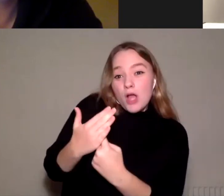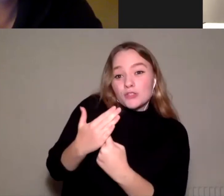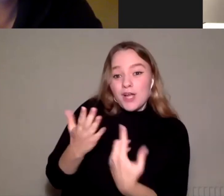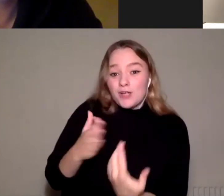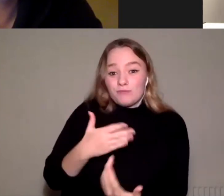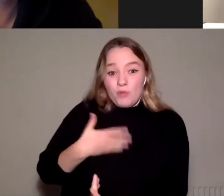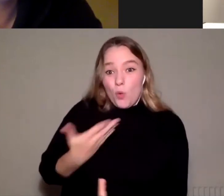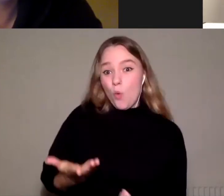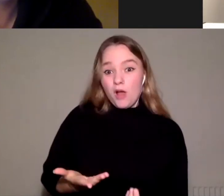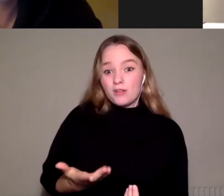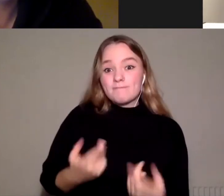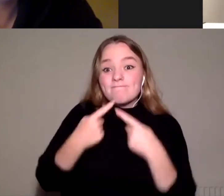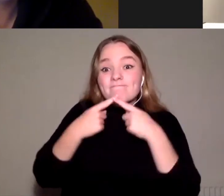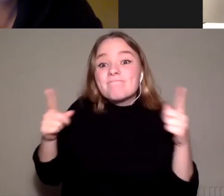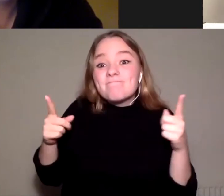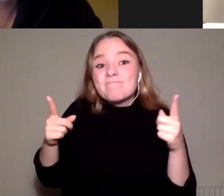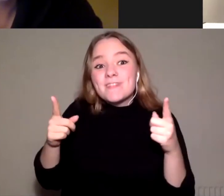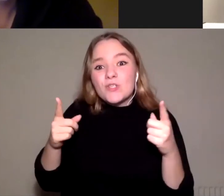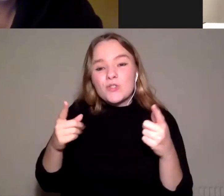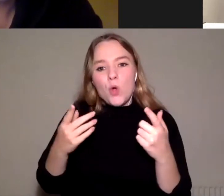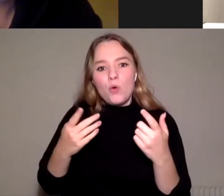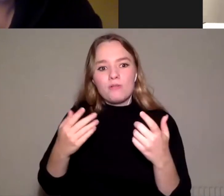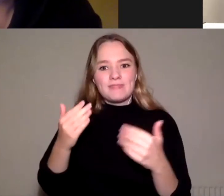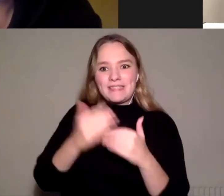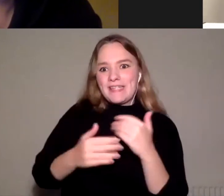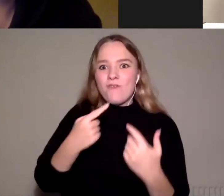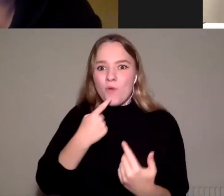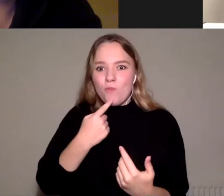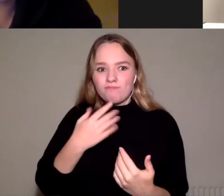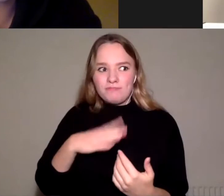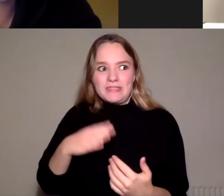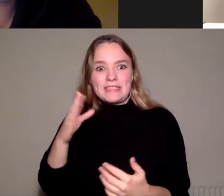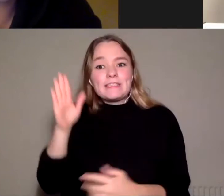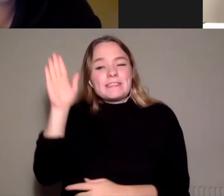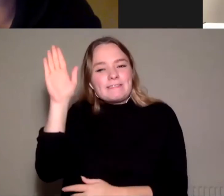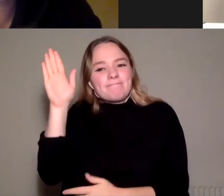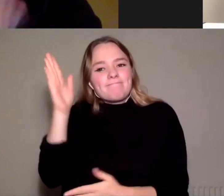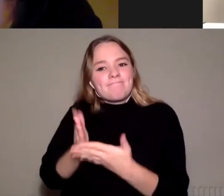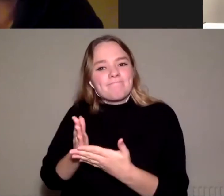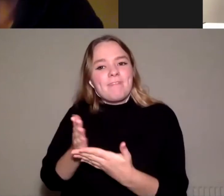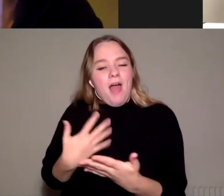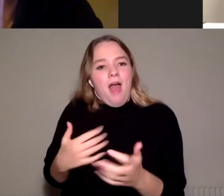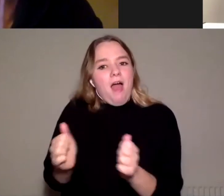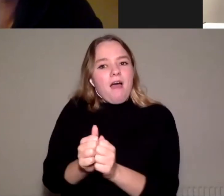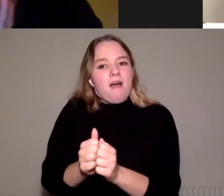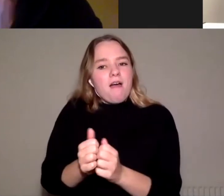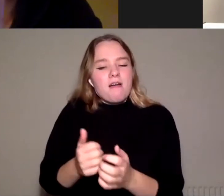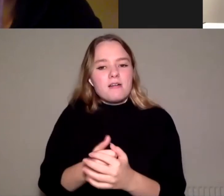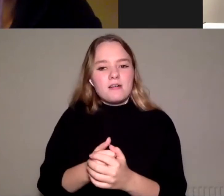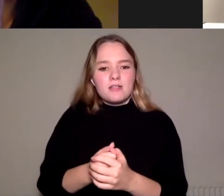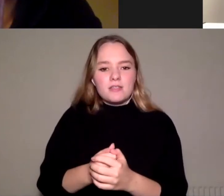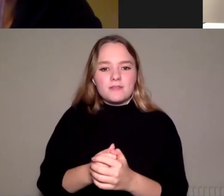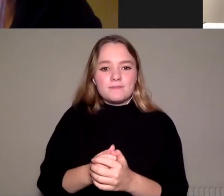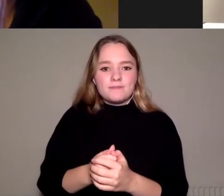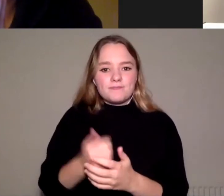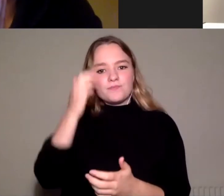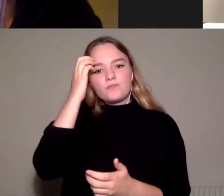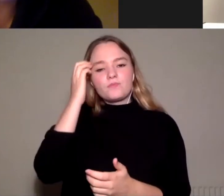So that's why they wouldn't admit that it's there in the first place. Yeah, well, the arrogance as well. The arrogance of